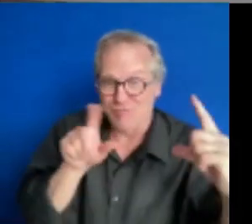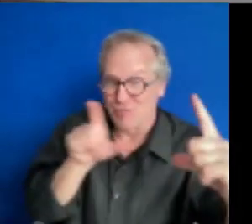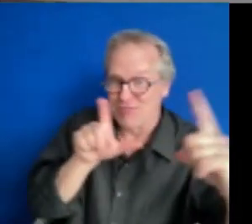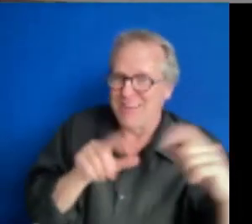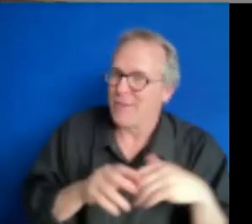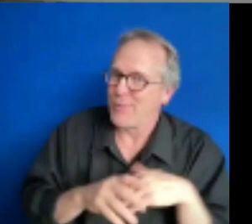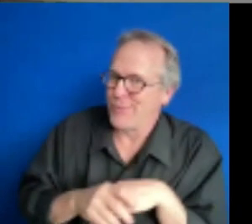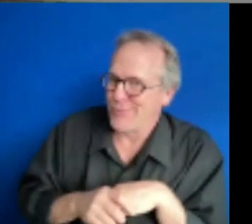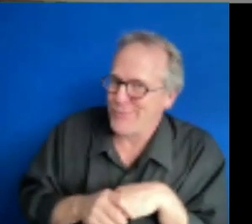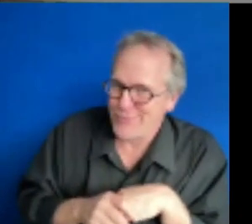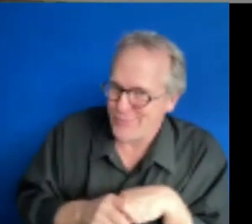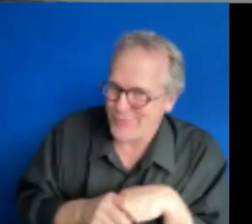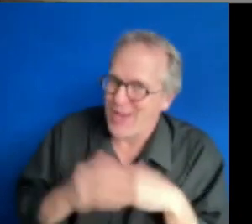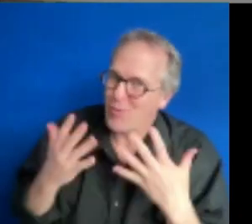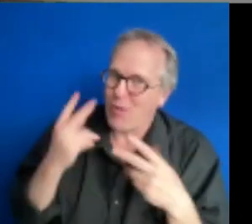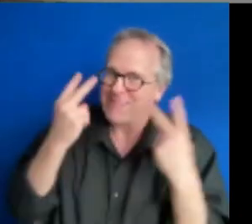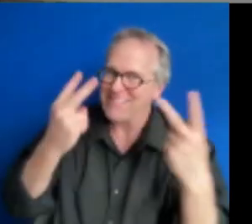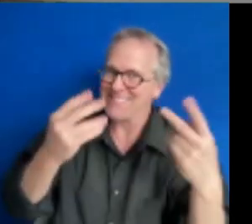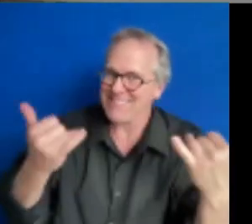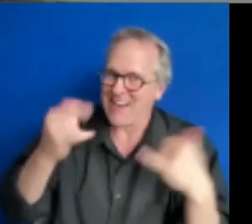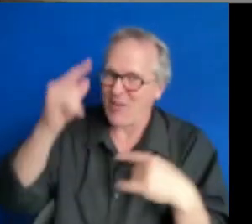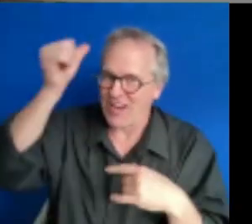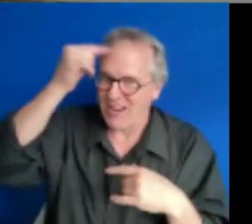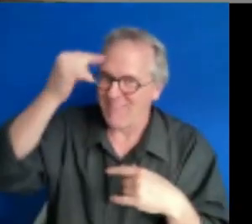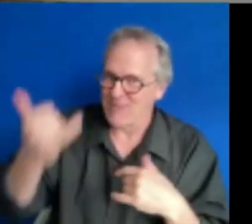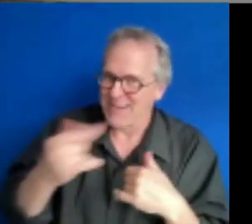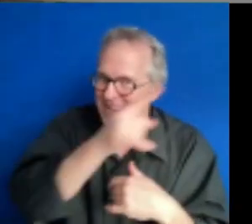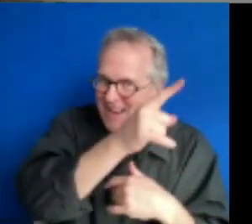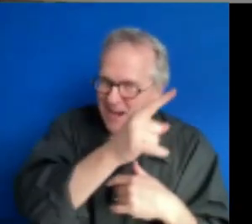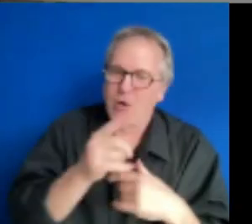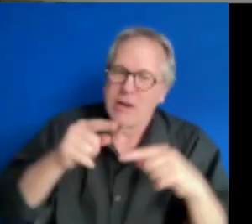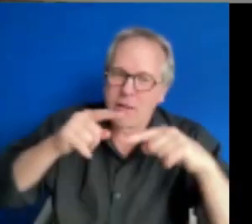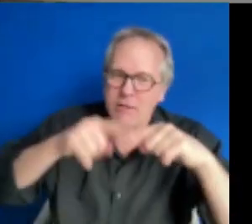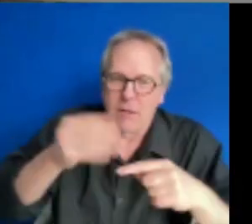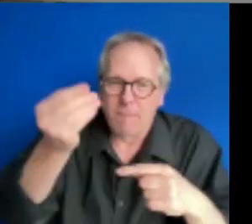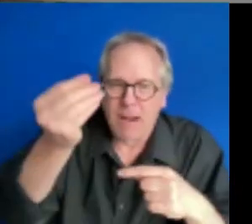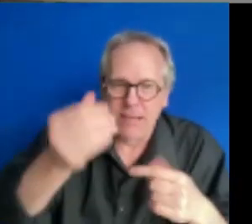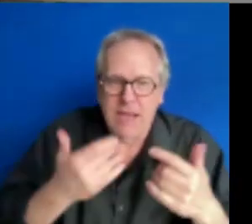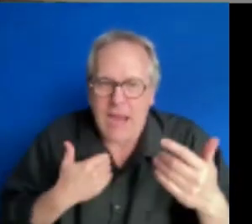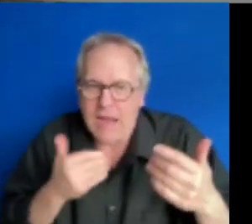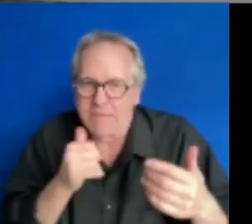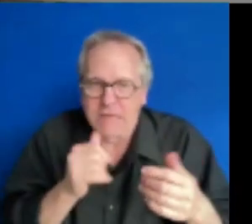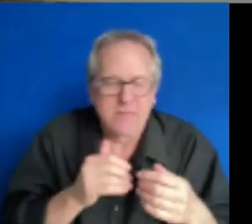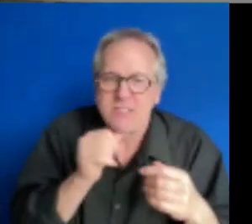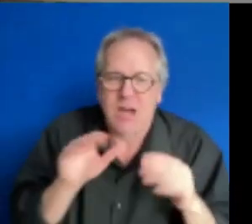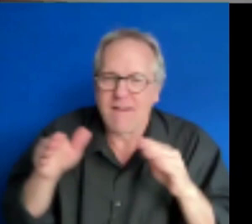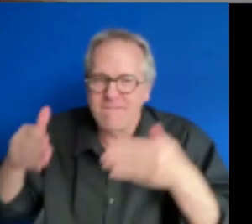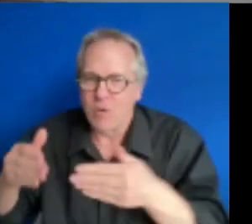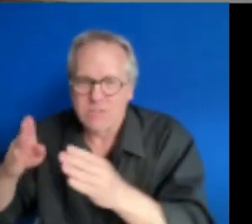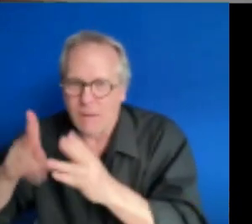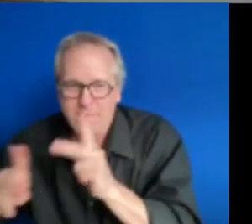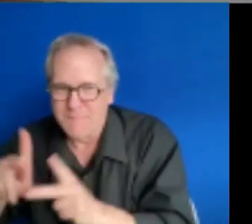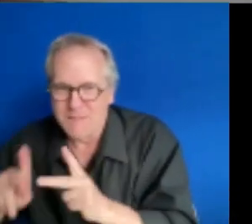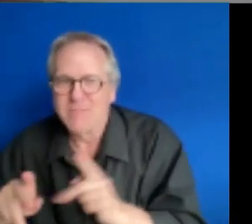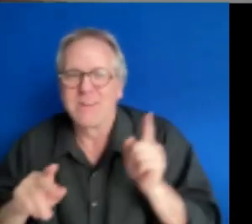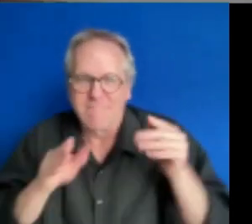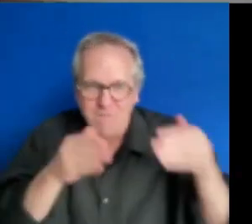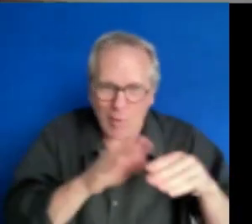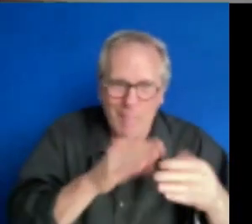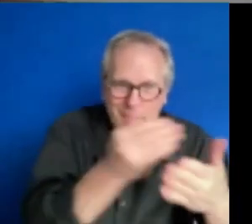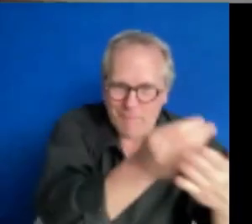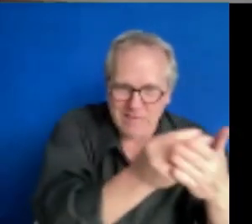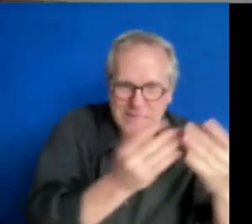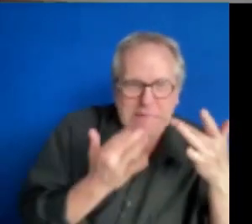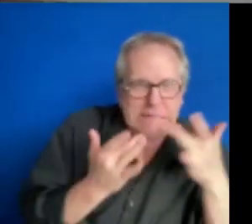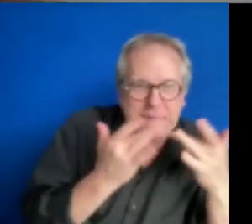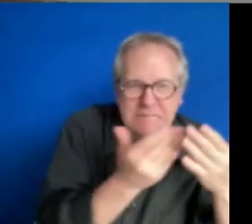a lot of what we see in our government is based on a financial model, not a person-centered model, nothing